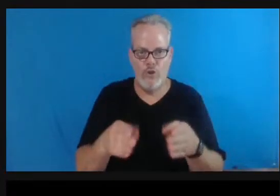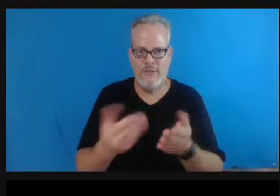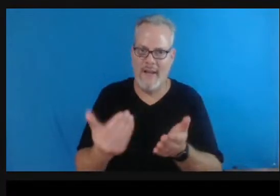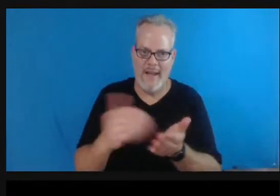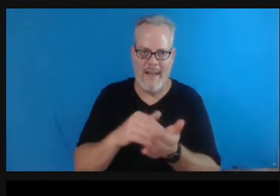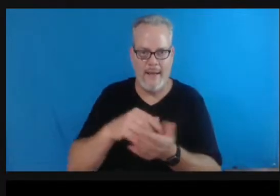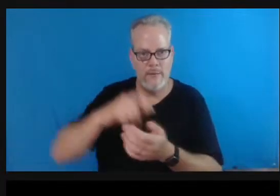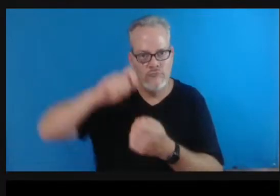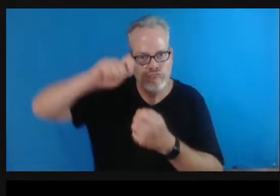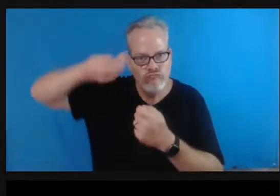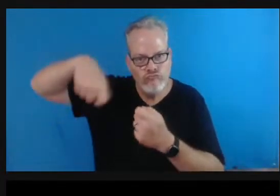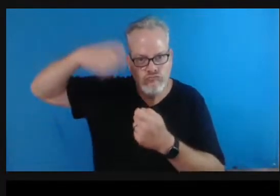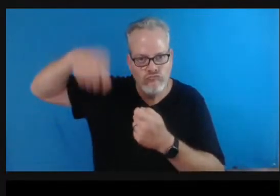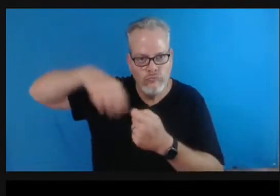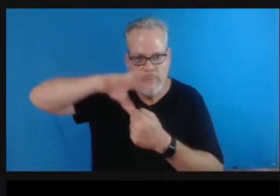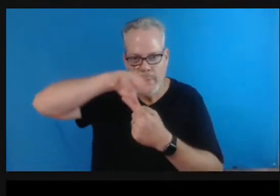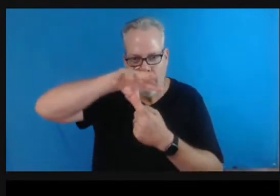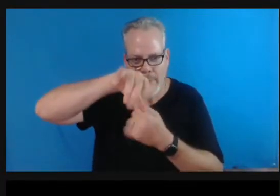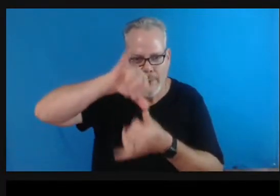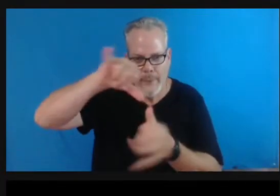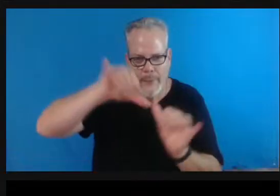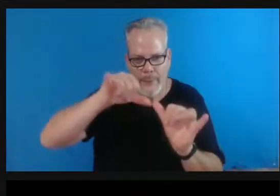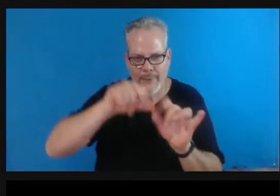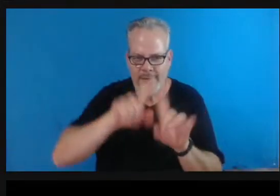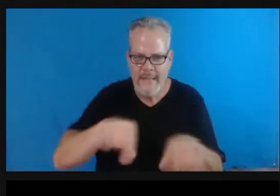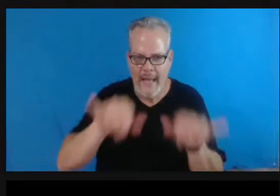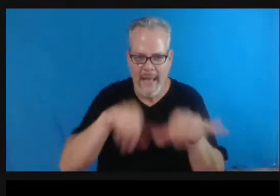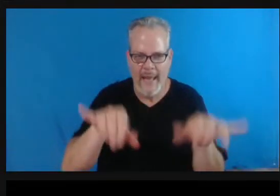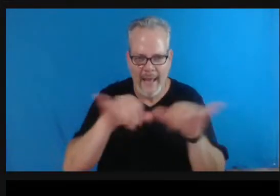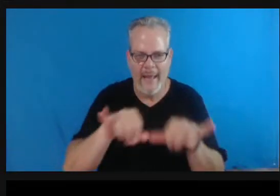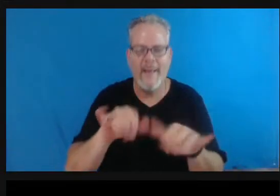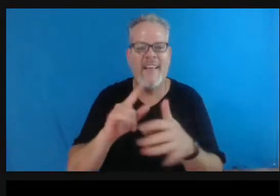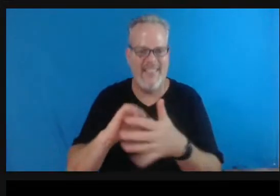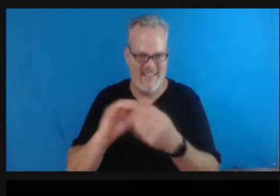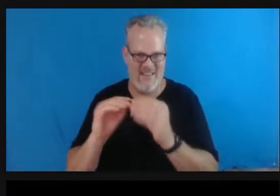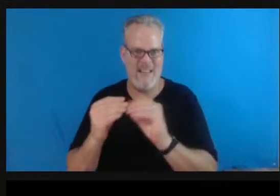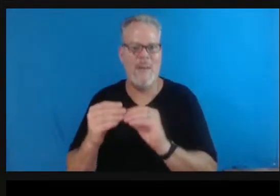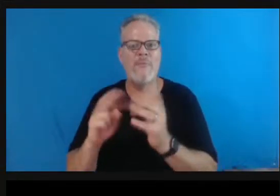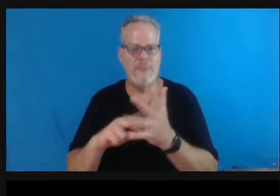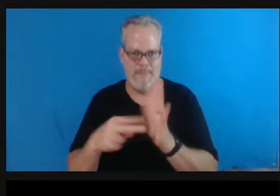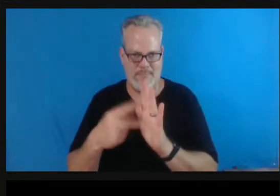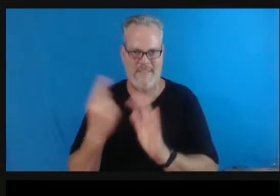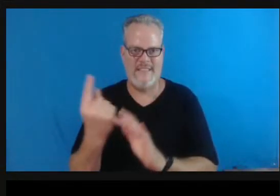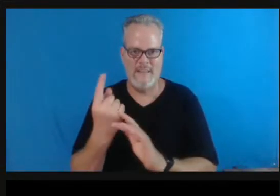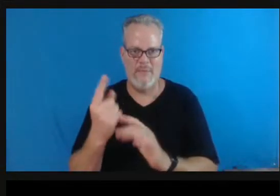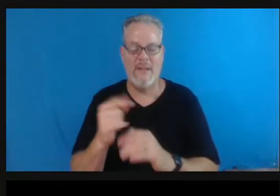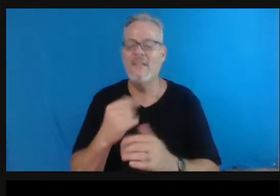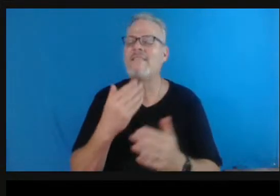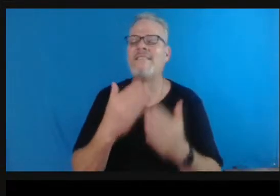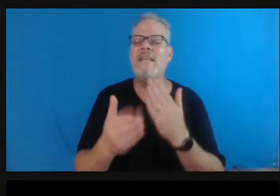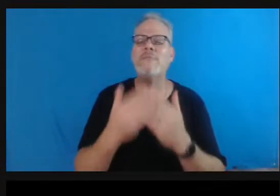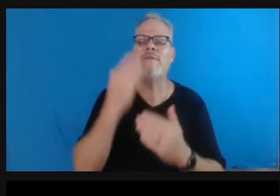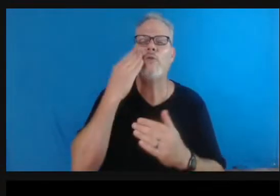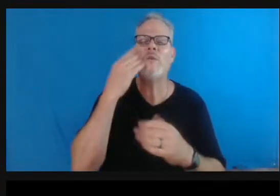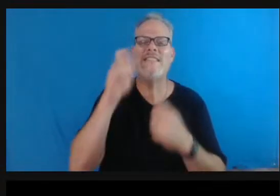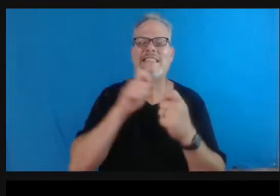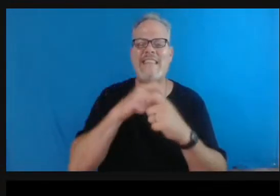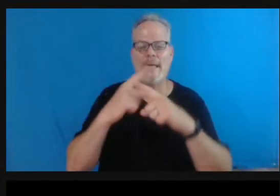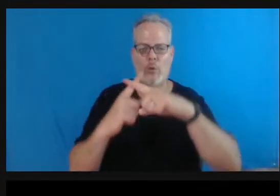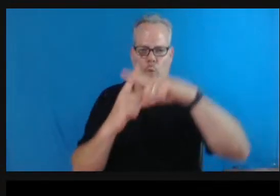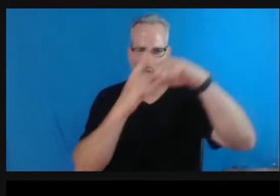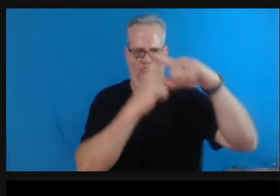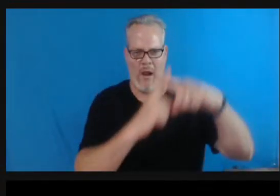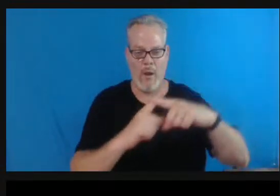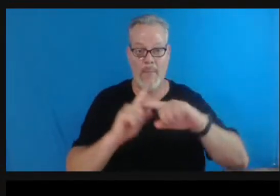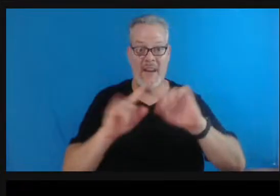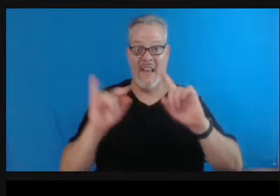time, the numbers mean something. Even if you don't know exactly where they're looking, if they're jumping around and changing